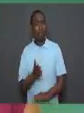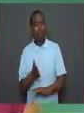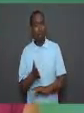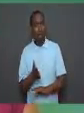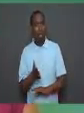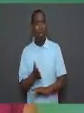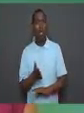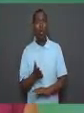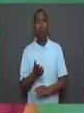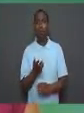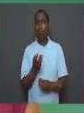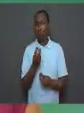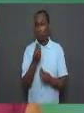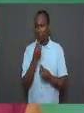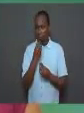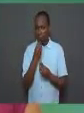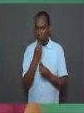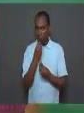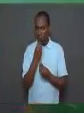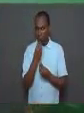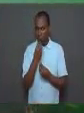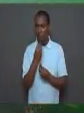such as handling food.